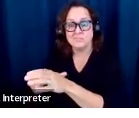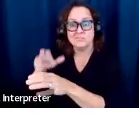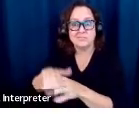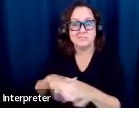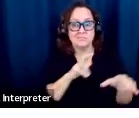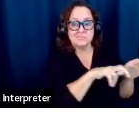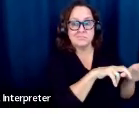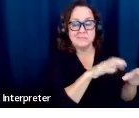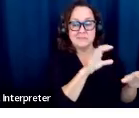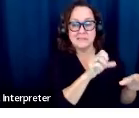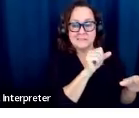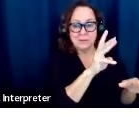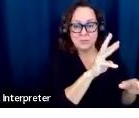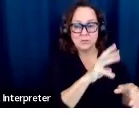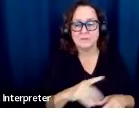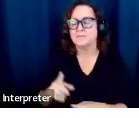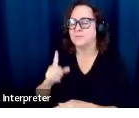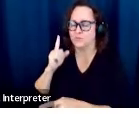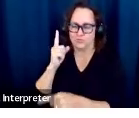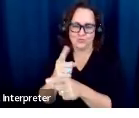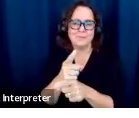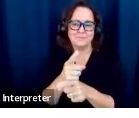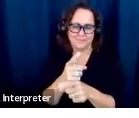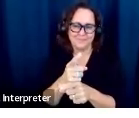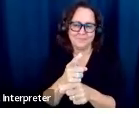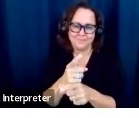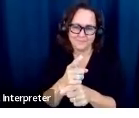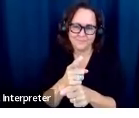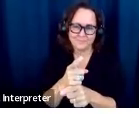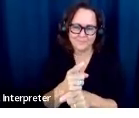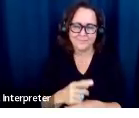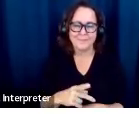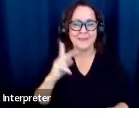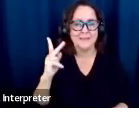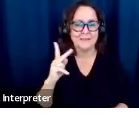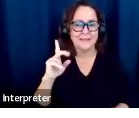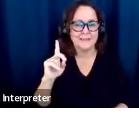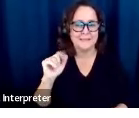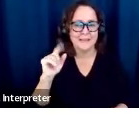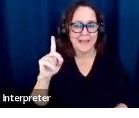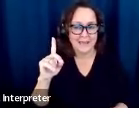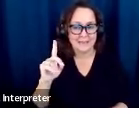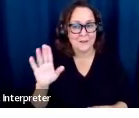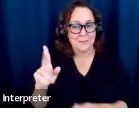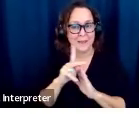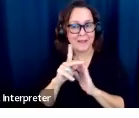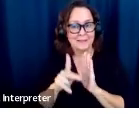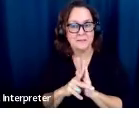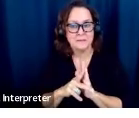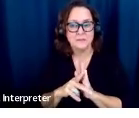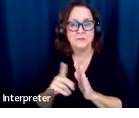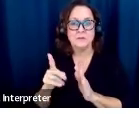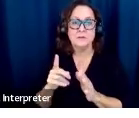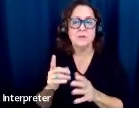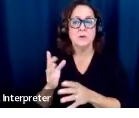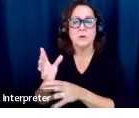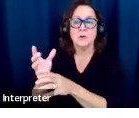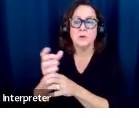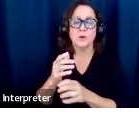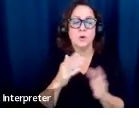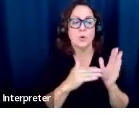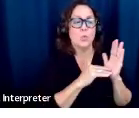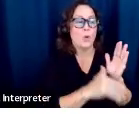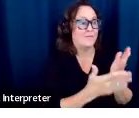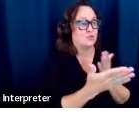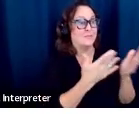accurate representation? yeah, that is correct. So KDAD's policy is that an individual cannot be receiving waiver services on